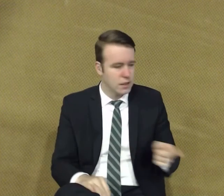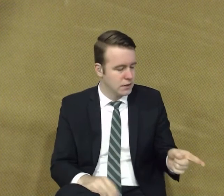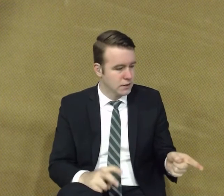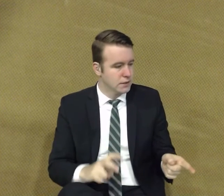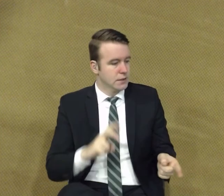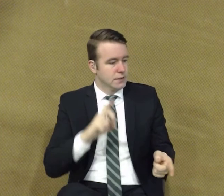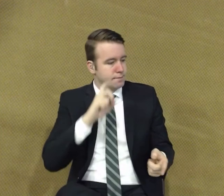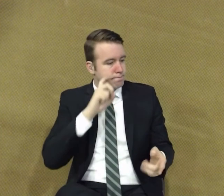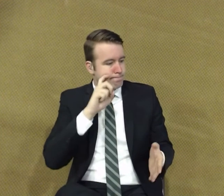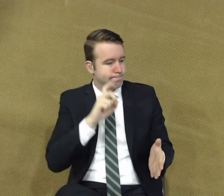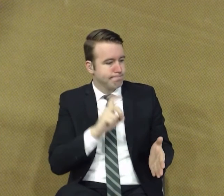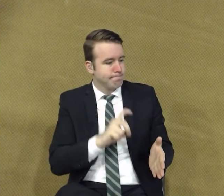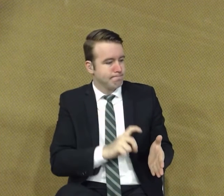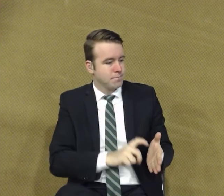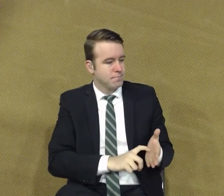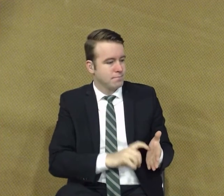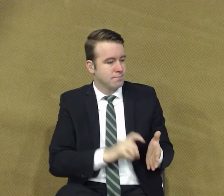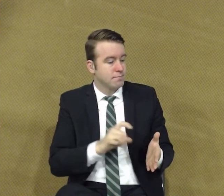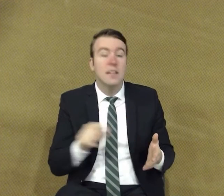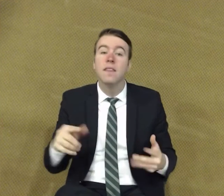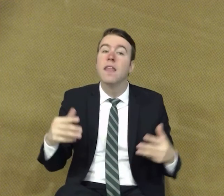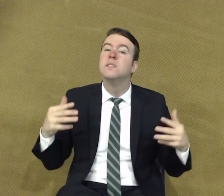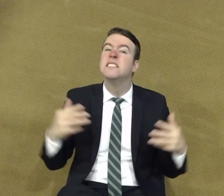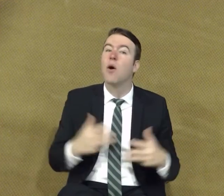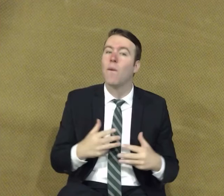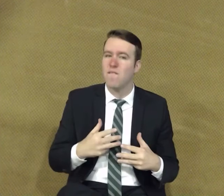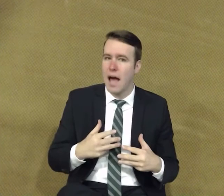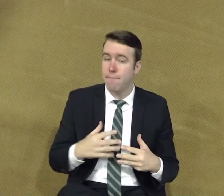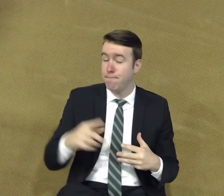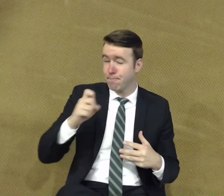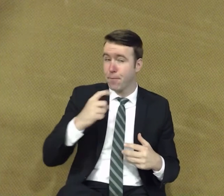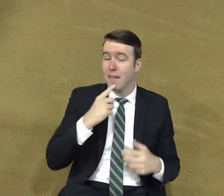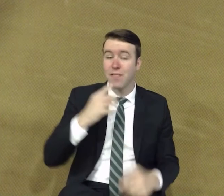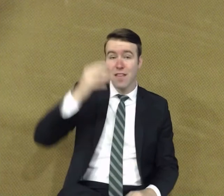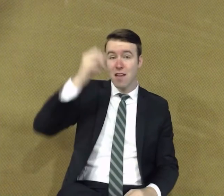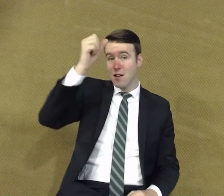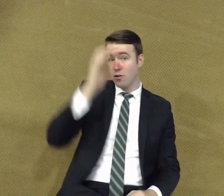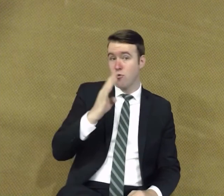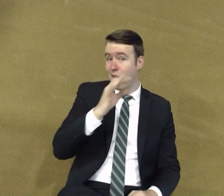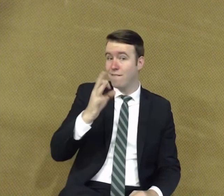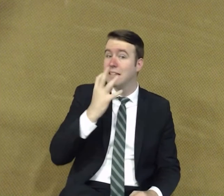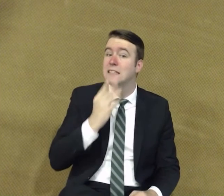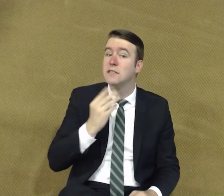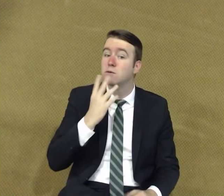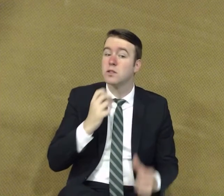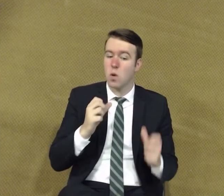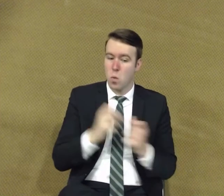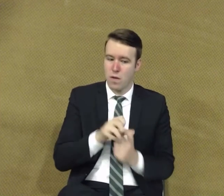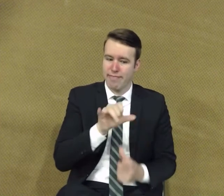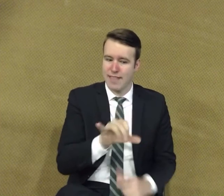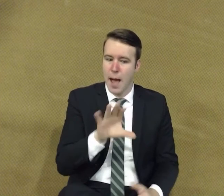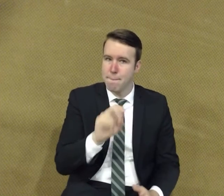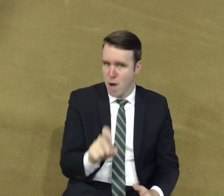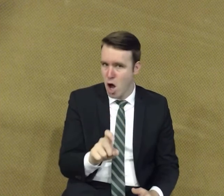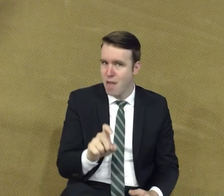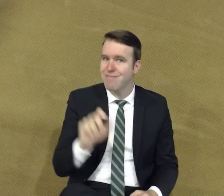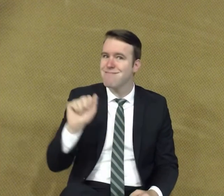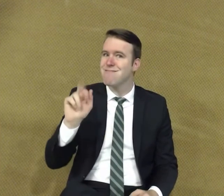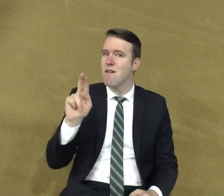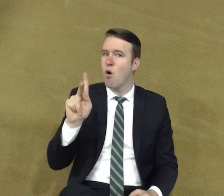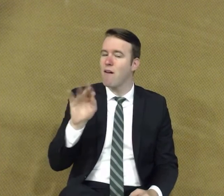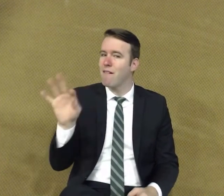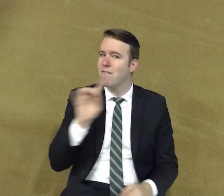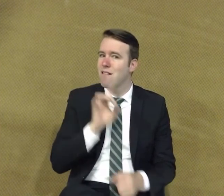And they recognized now, they were terrified because they said, the God of Israel is with this box, this Ark of the